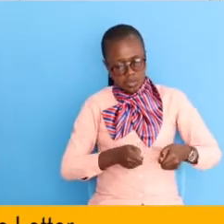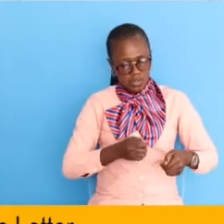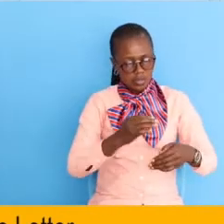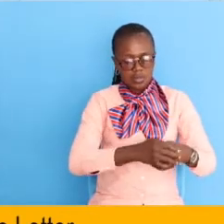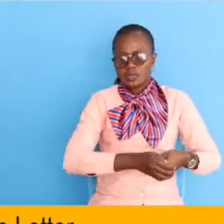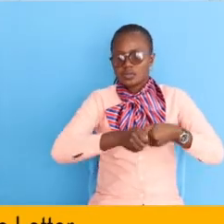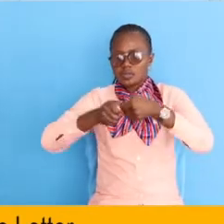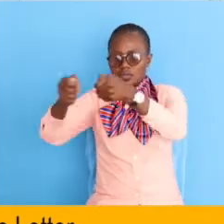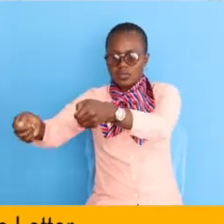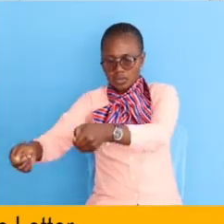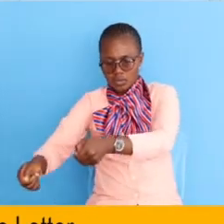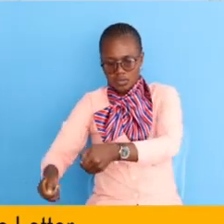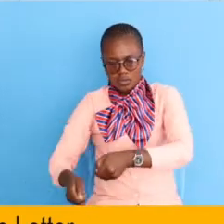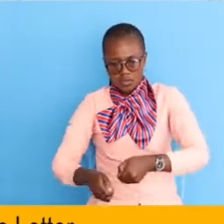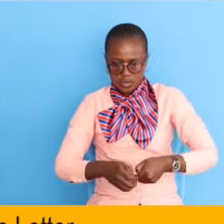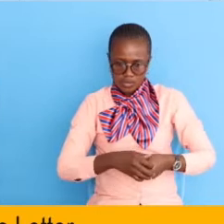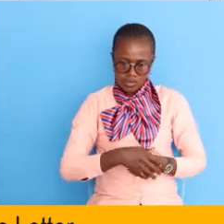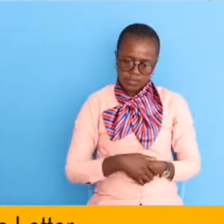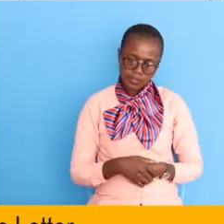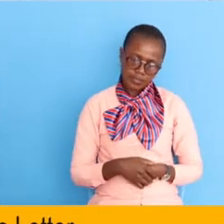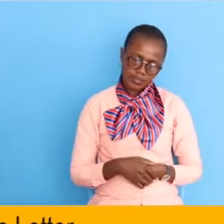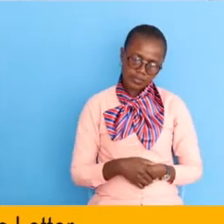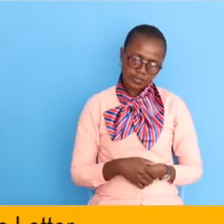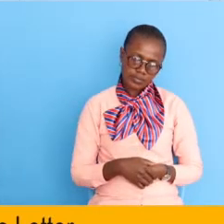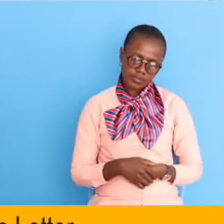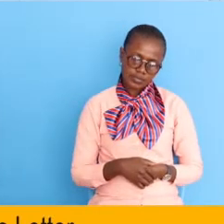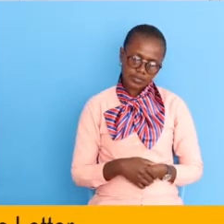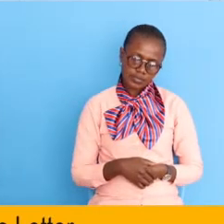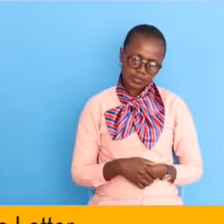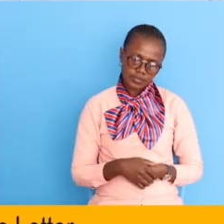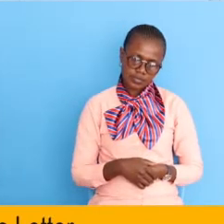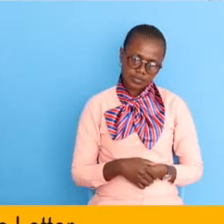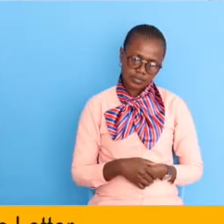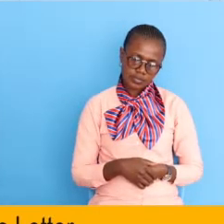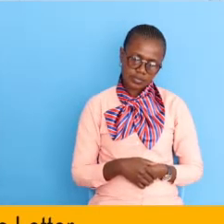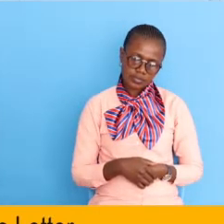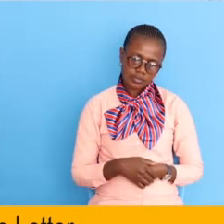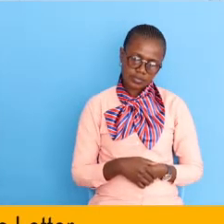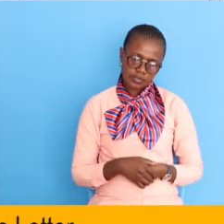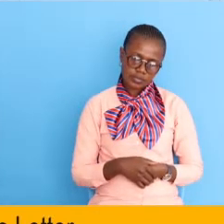bring the one that is of the order, or the one as per the order you made.